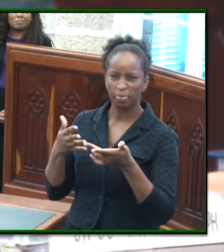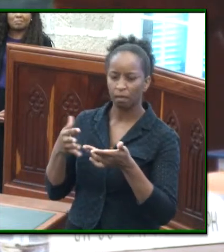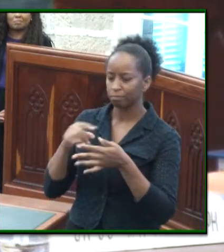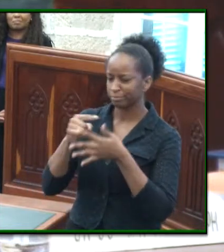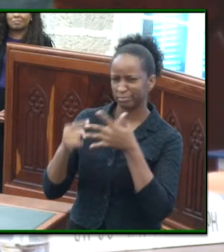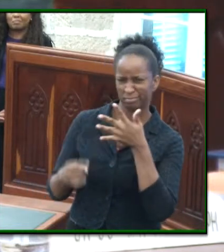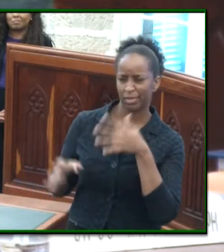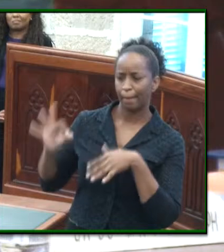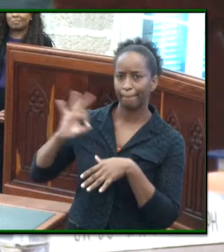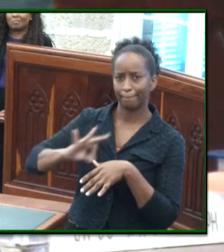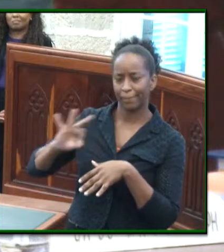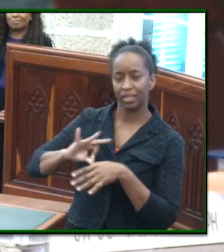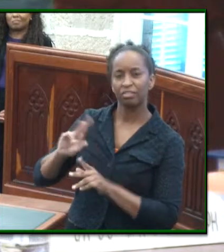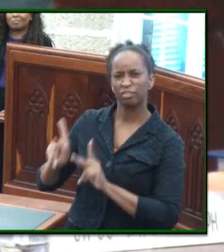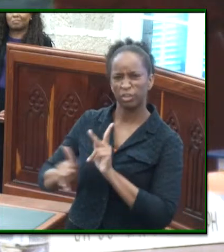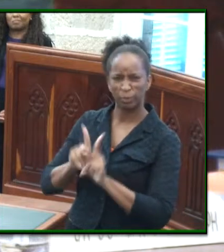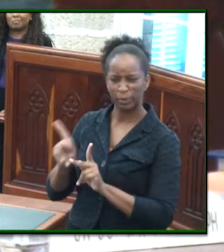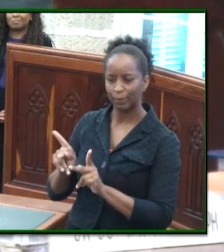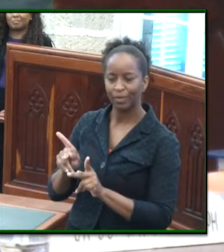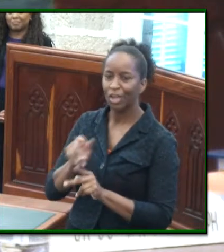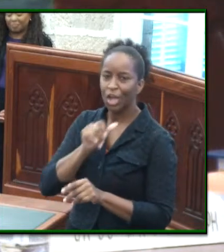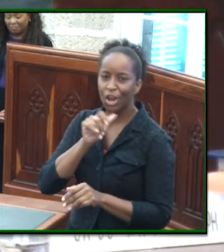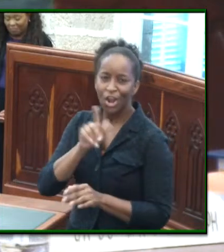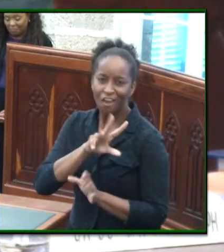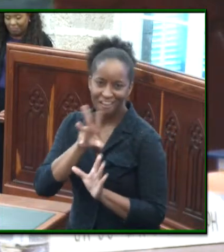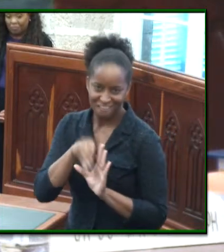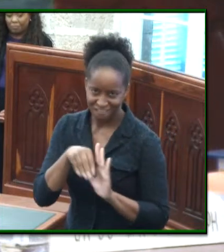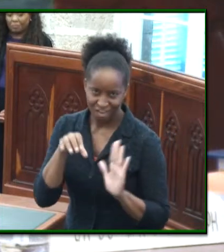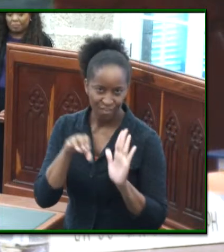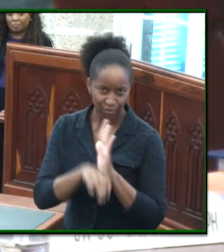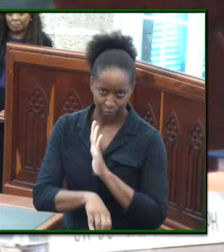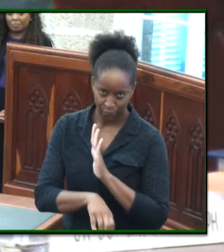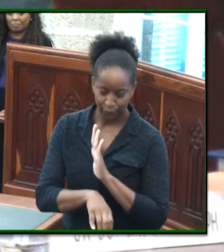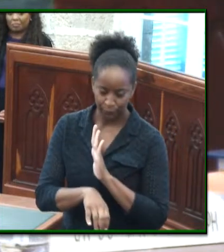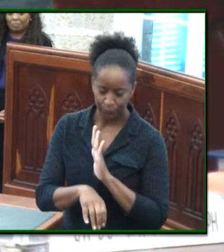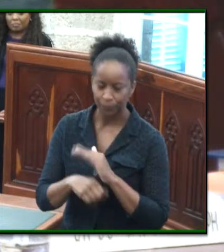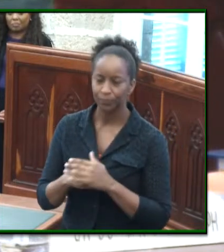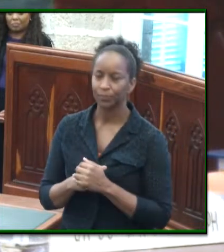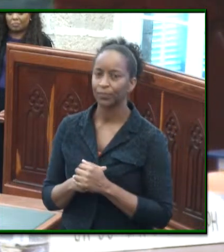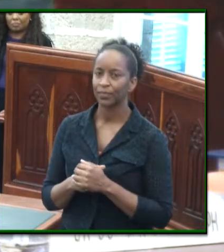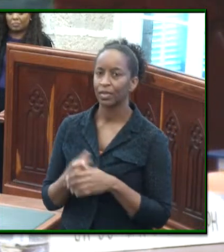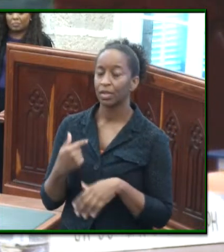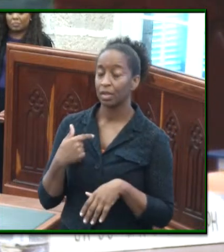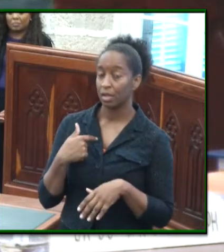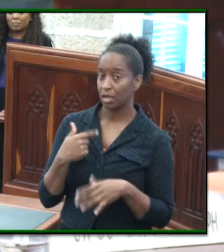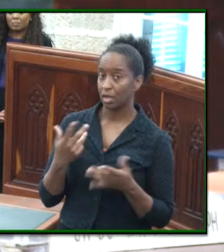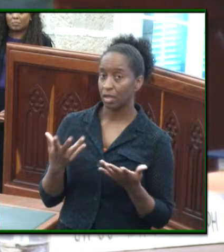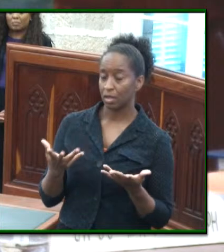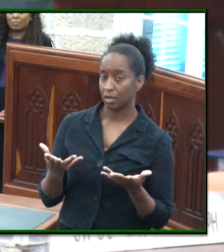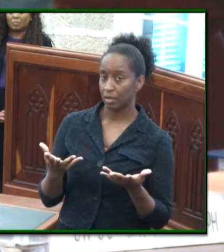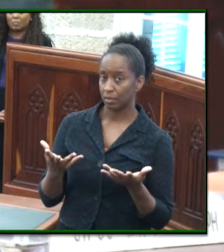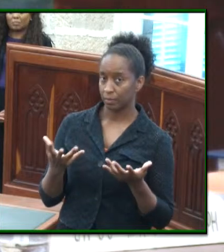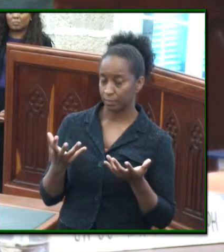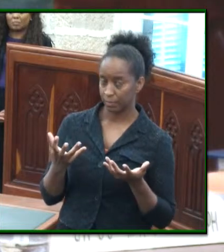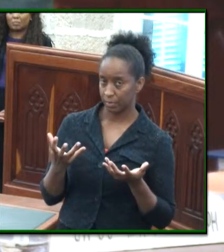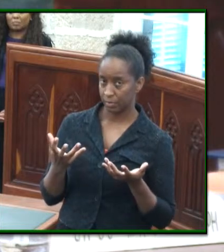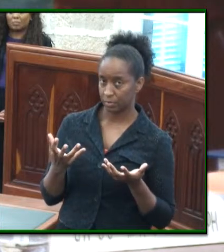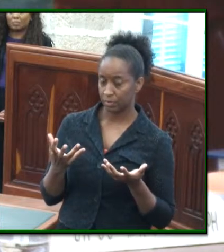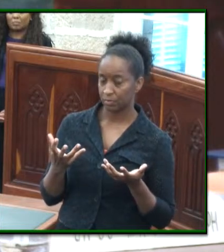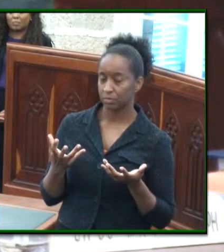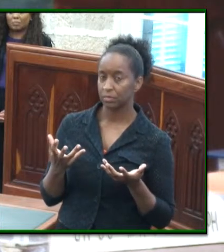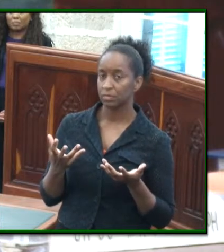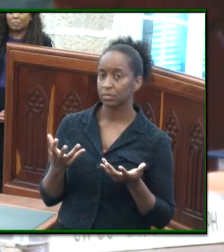out early, to be able to have opportunities to be able to do so. And so I certainly would want to support what